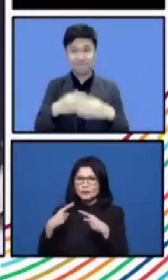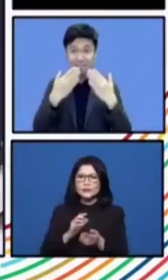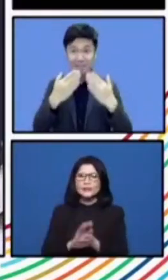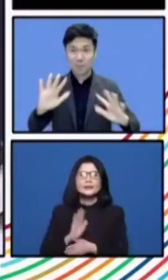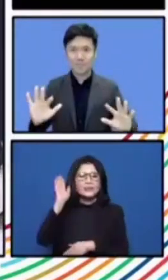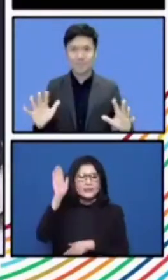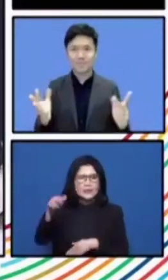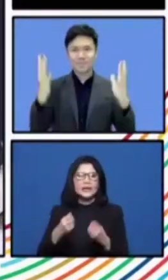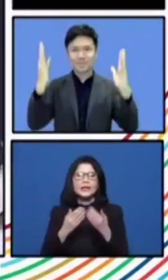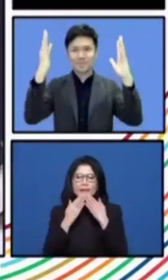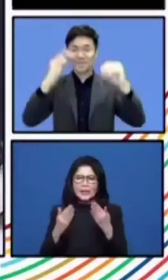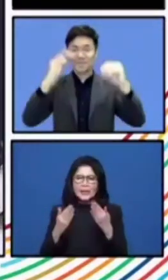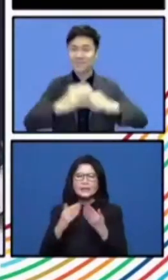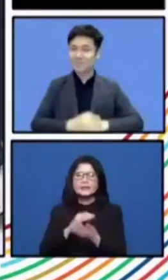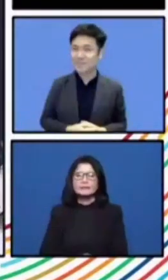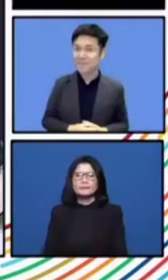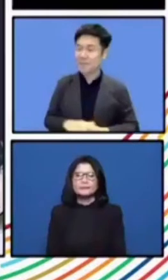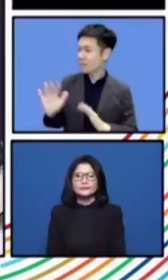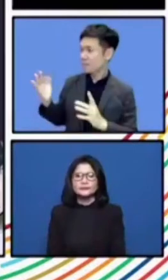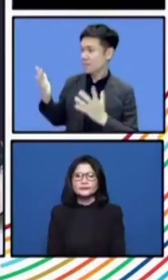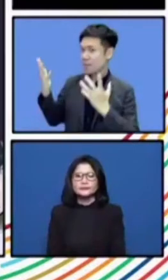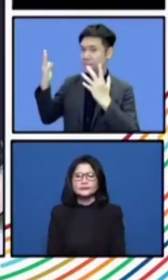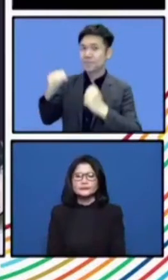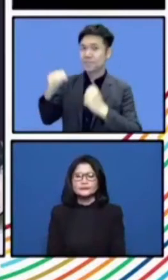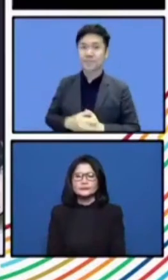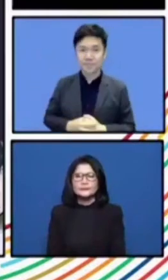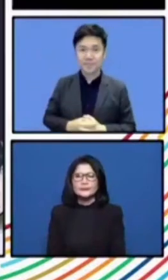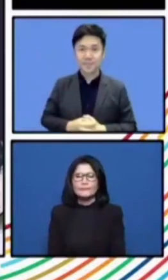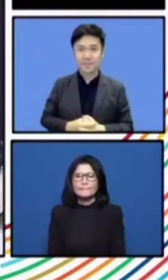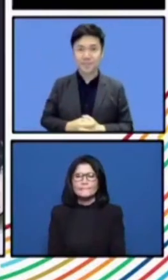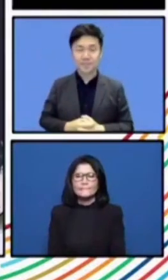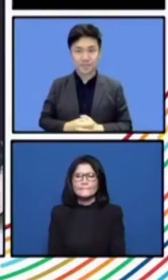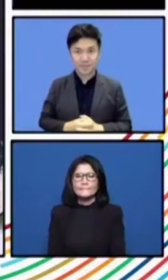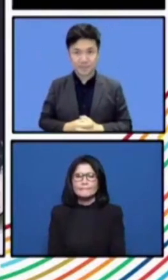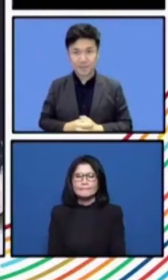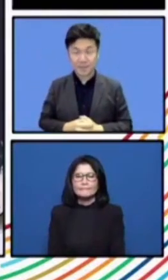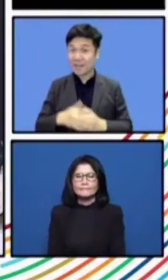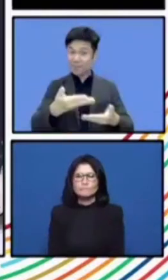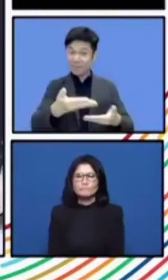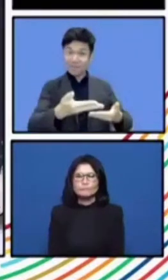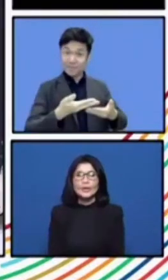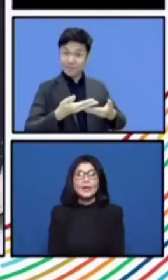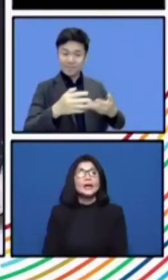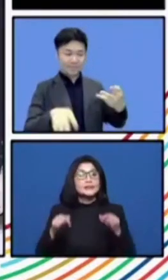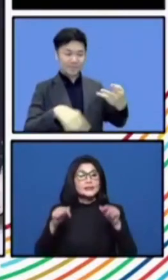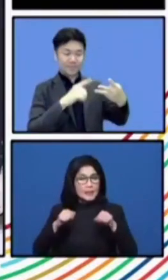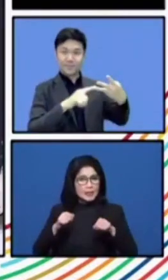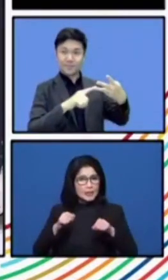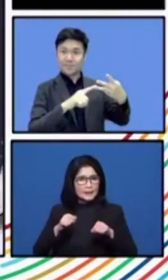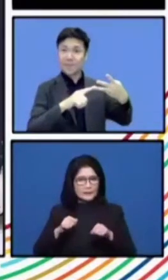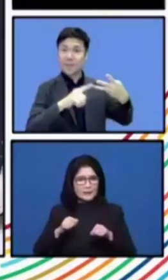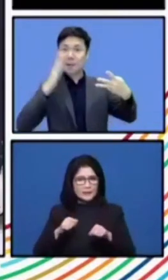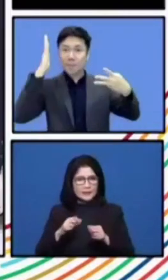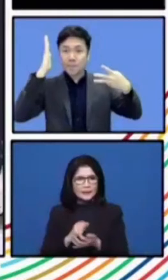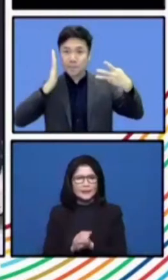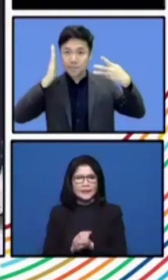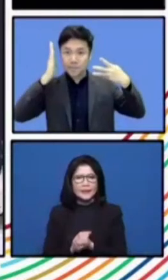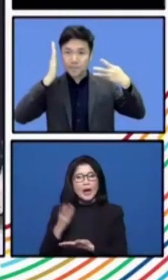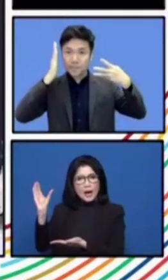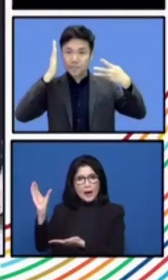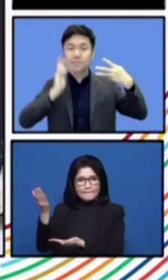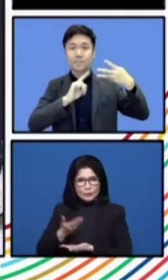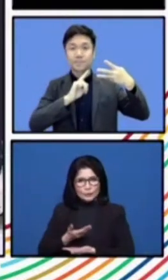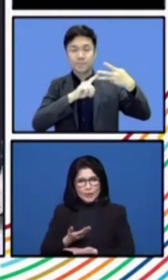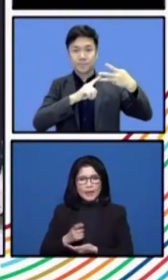thank you so very much I now invite the speaker from Malaysia the distinguished